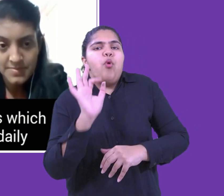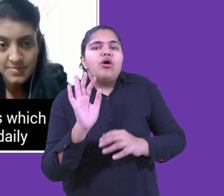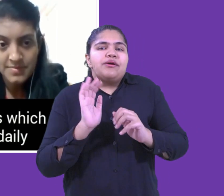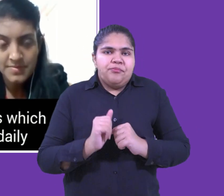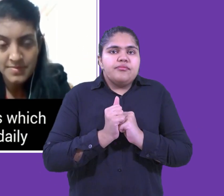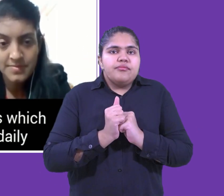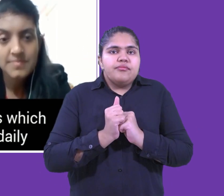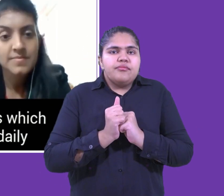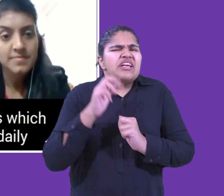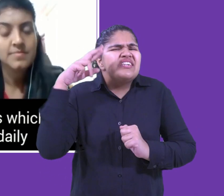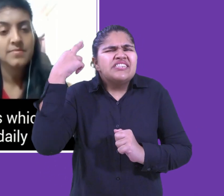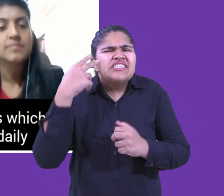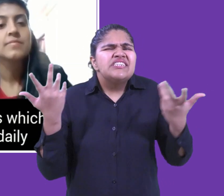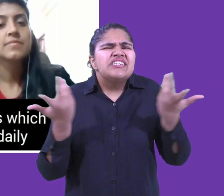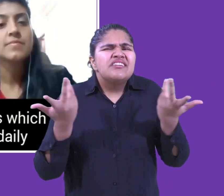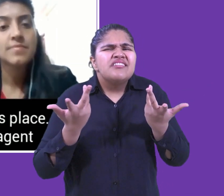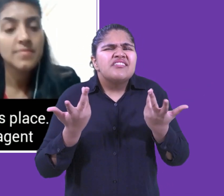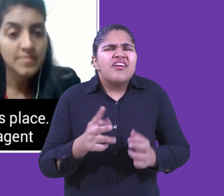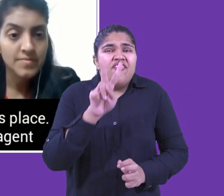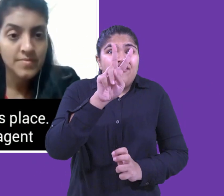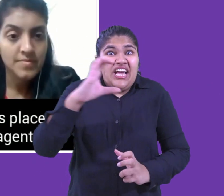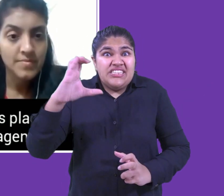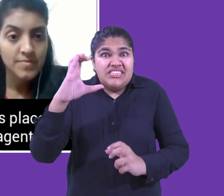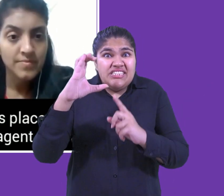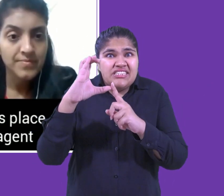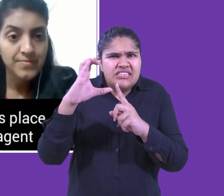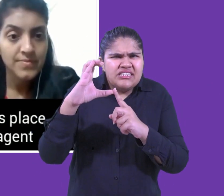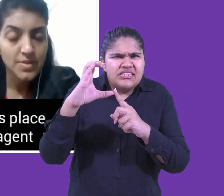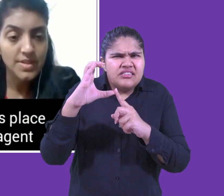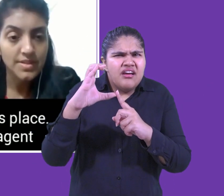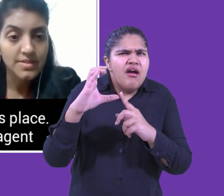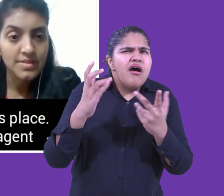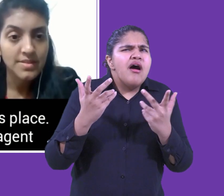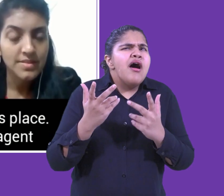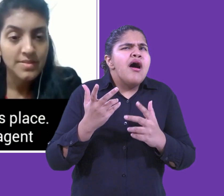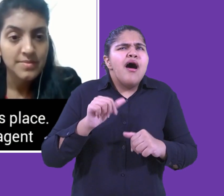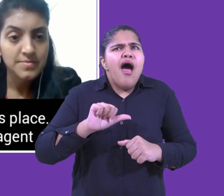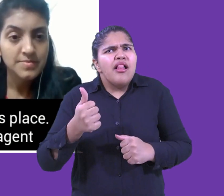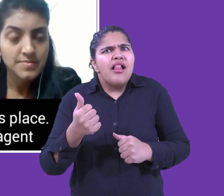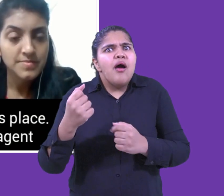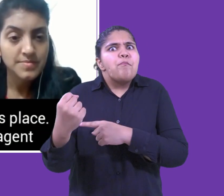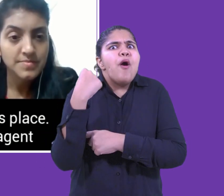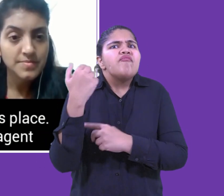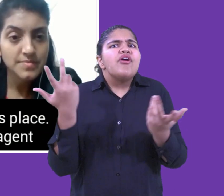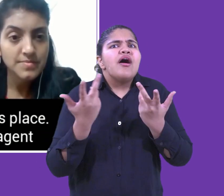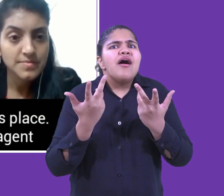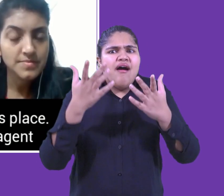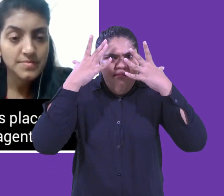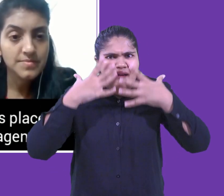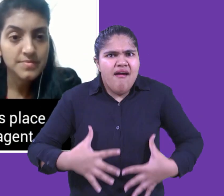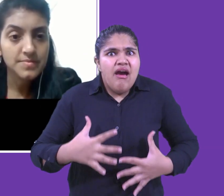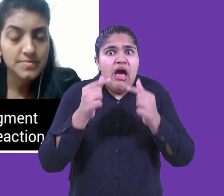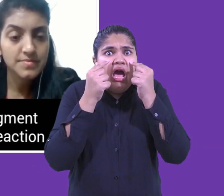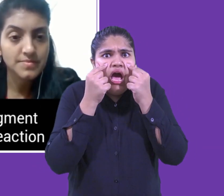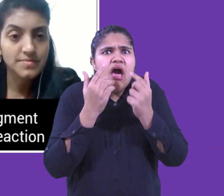and fruits which contains vitamin C. So daily requirement of the vitamin C takes place. Okay. You know, vitamin C is an